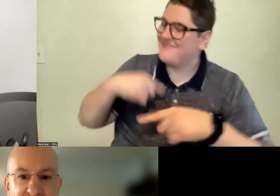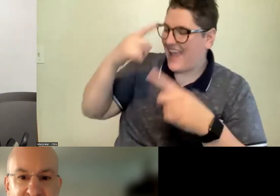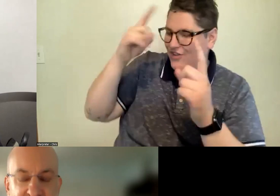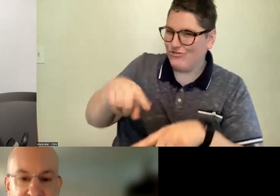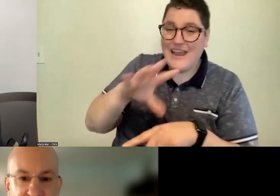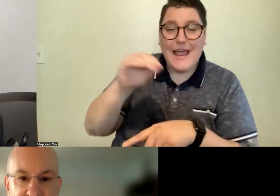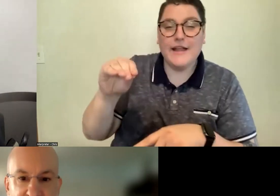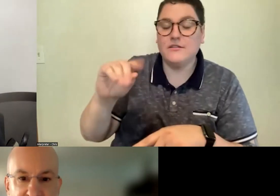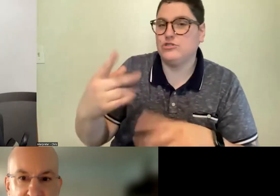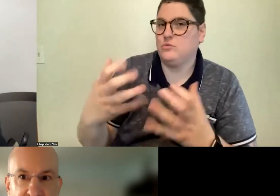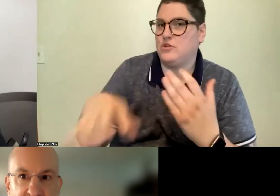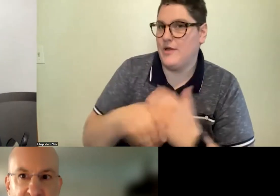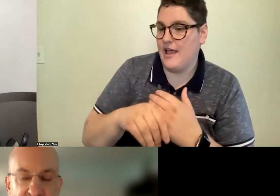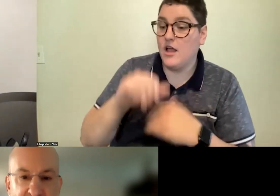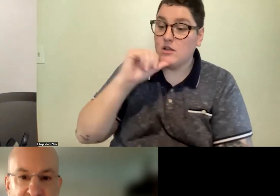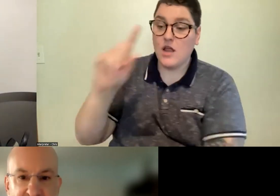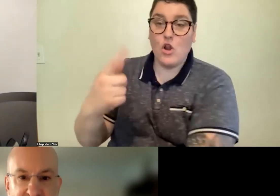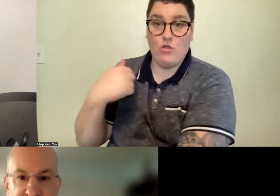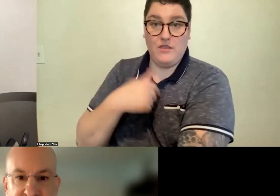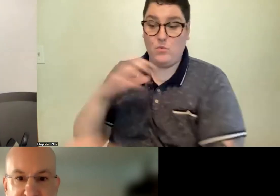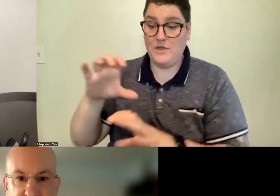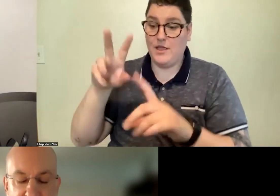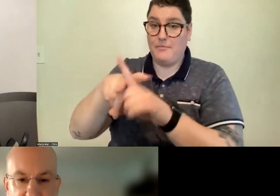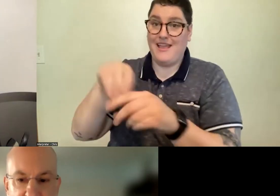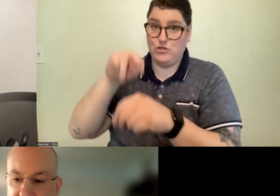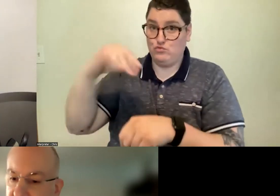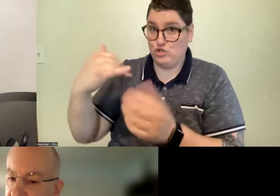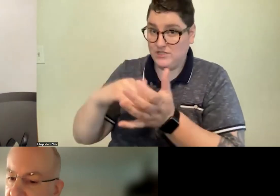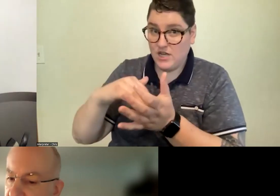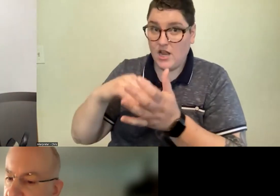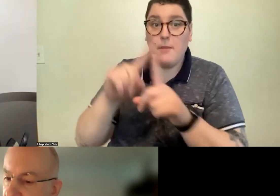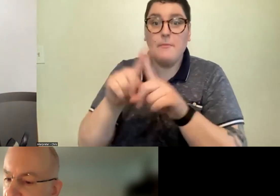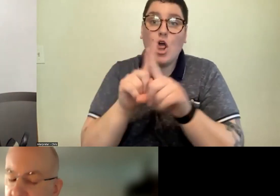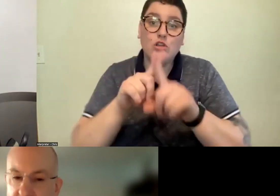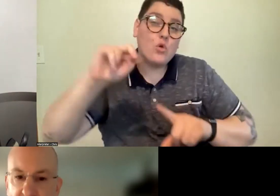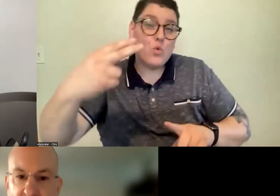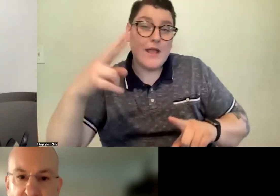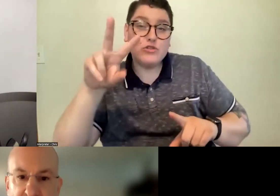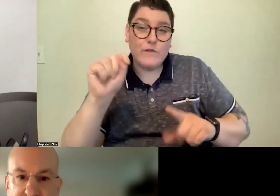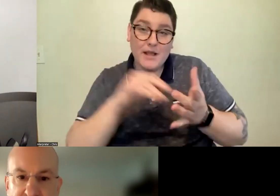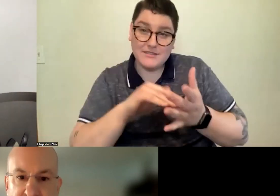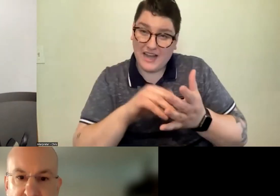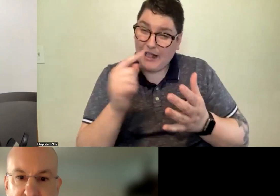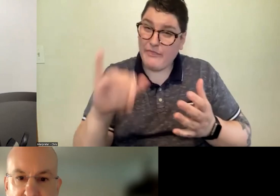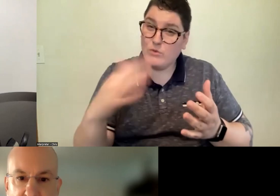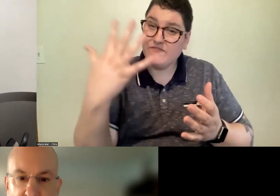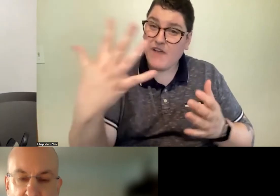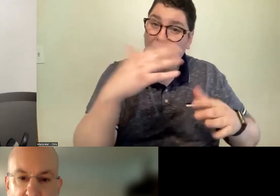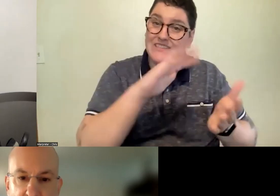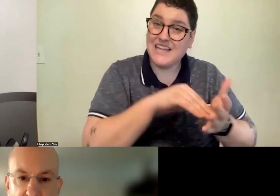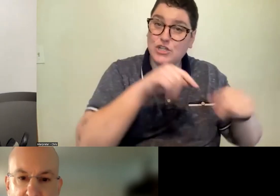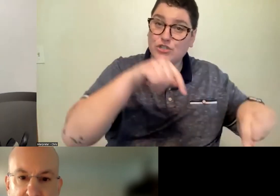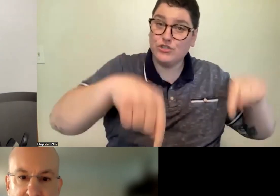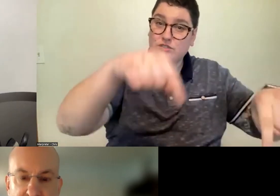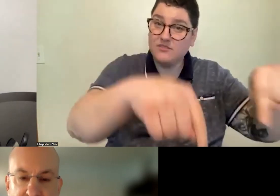add, Steve, not only did we do it in the New Jersey study, but in the New Hampshire, Vermont study, at the 5 centers that we did it, we